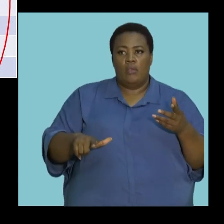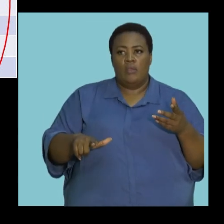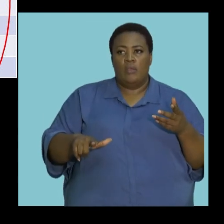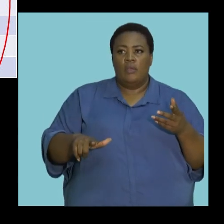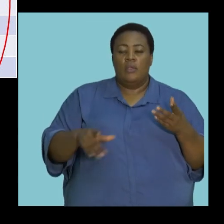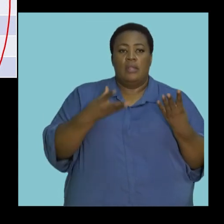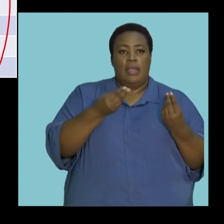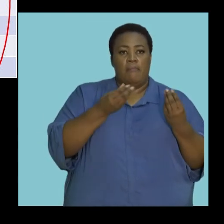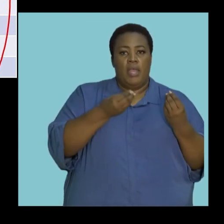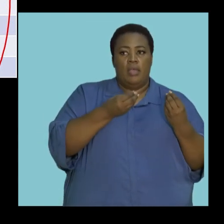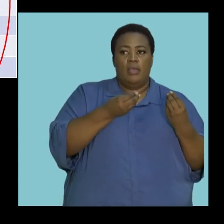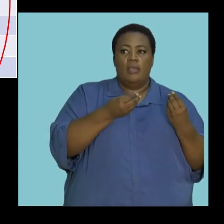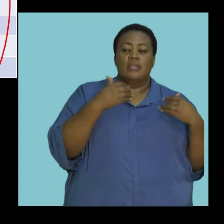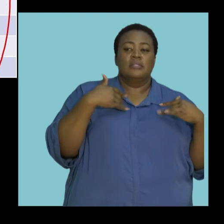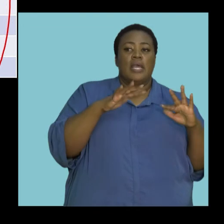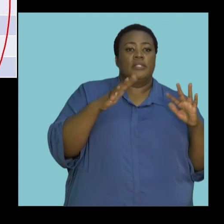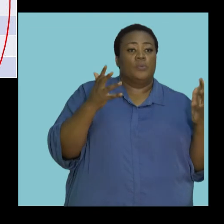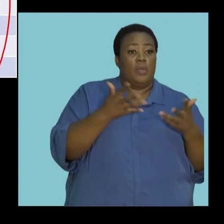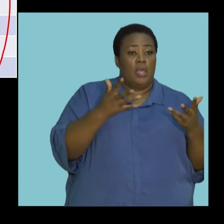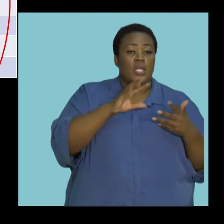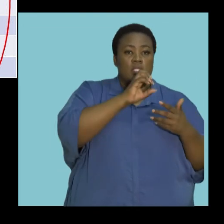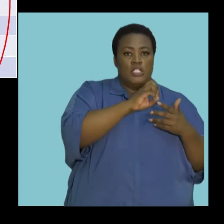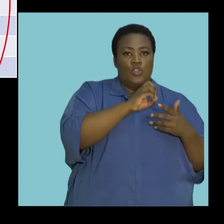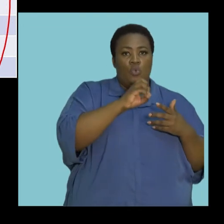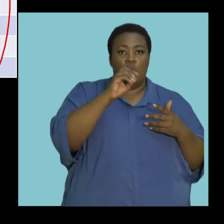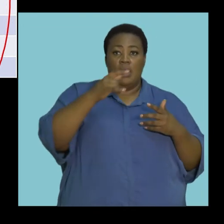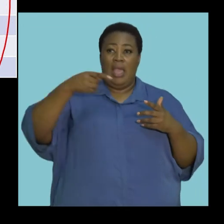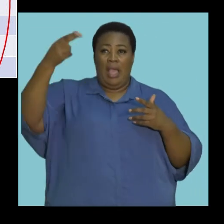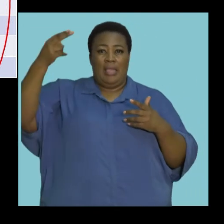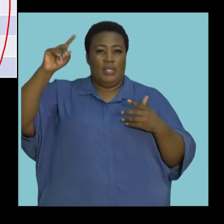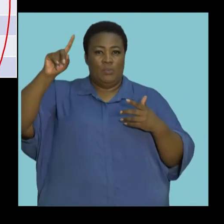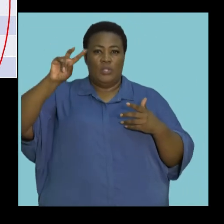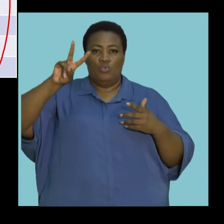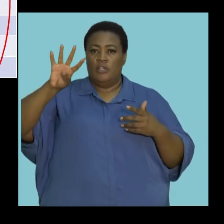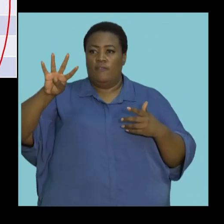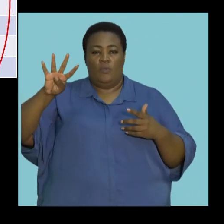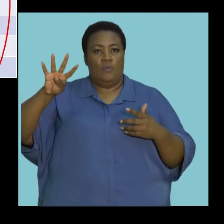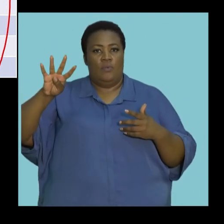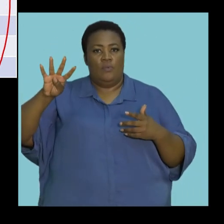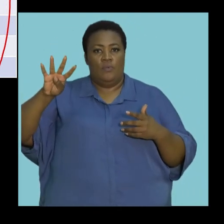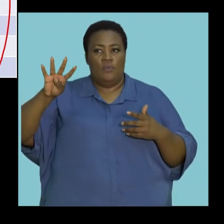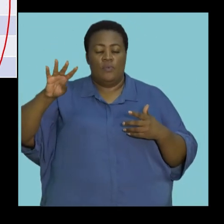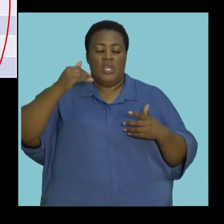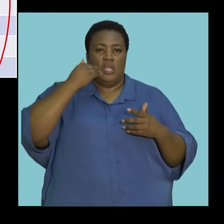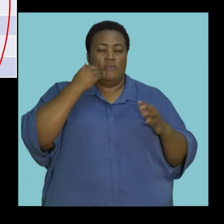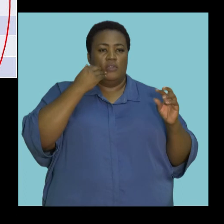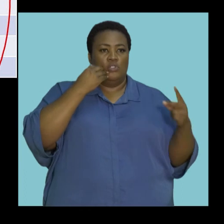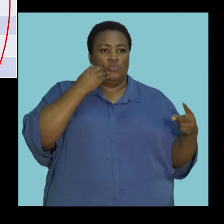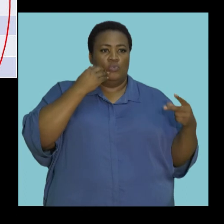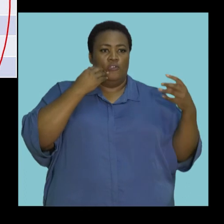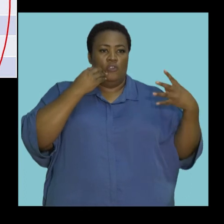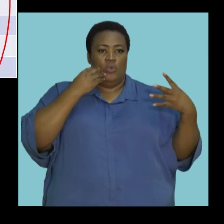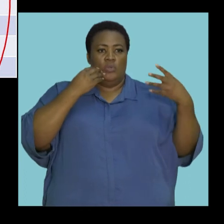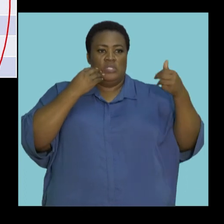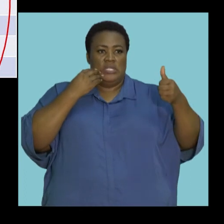lowest value, and in this case the number of deaths start from 0 and the highest is 24. So I'm going to go, so